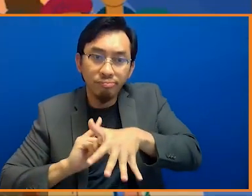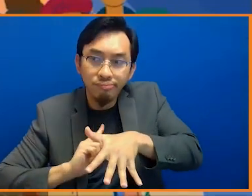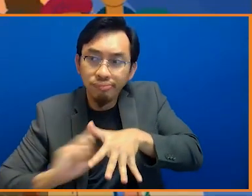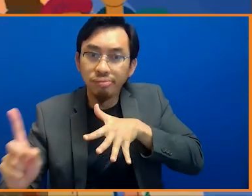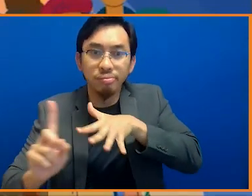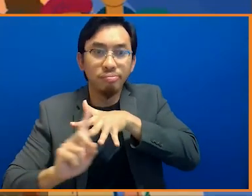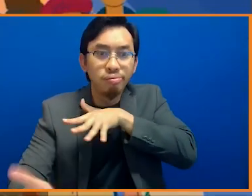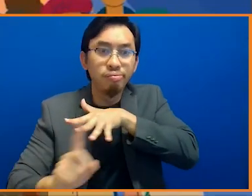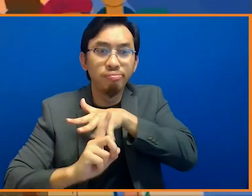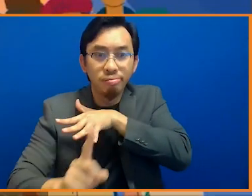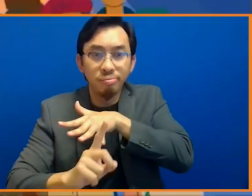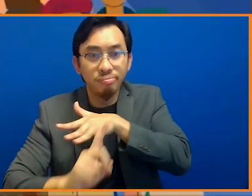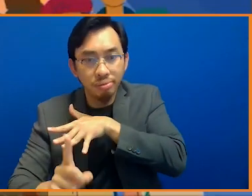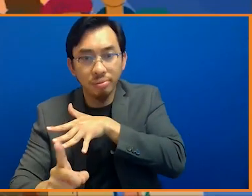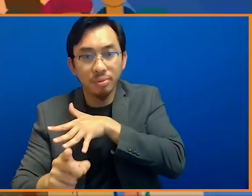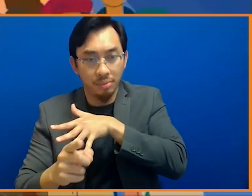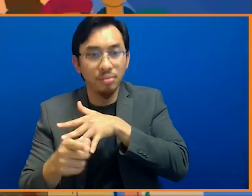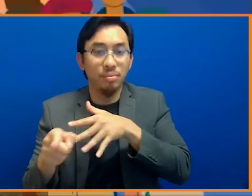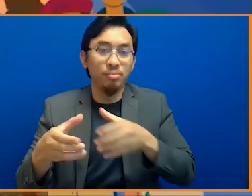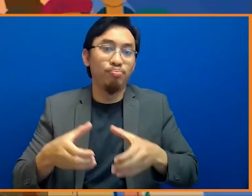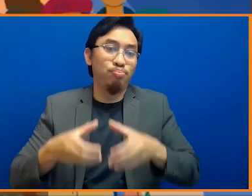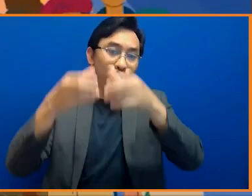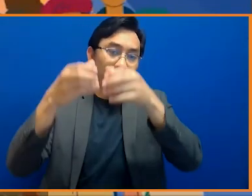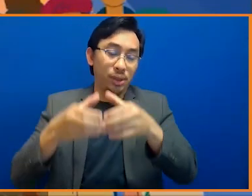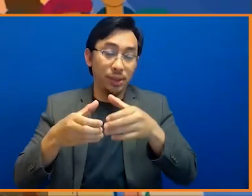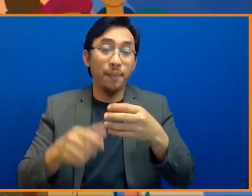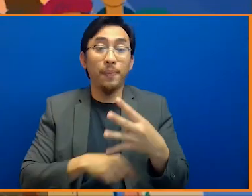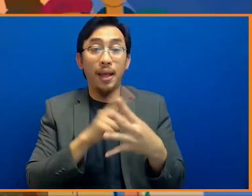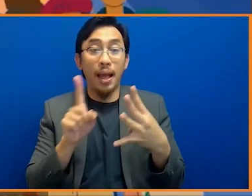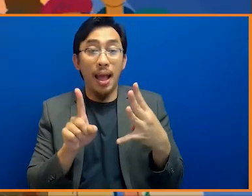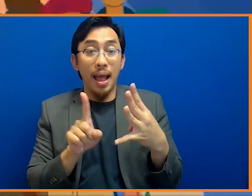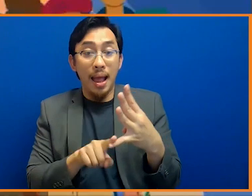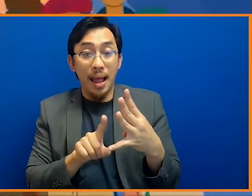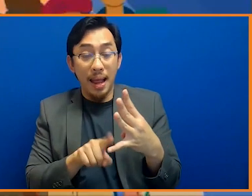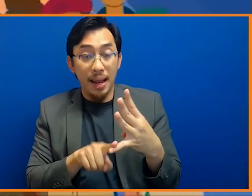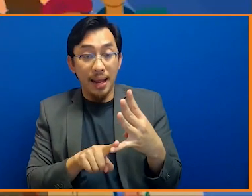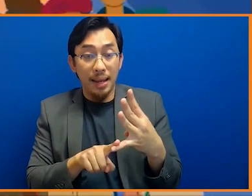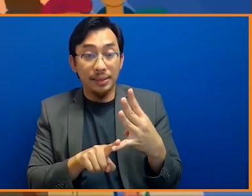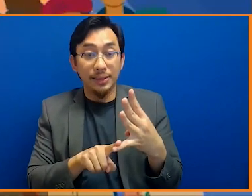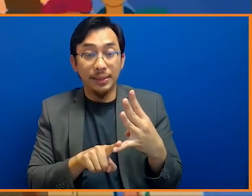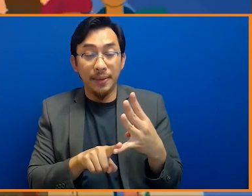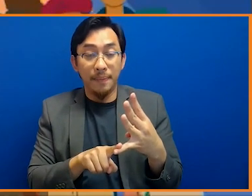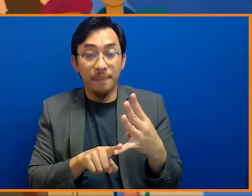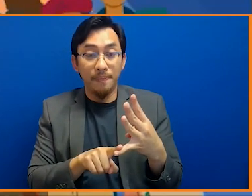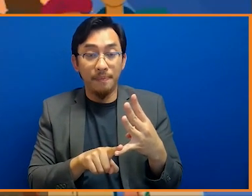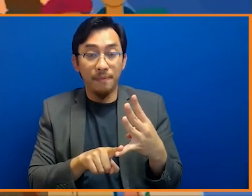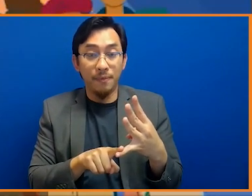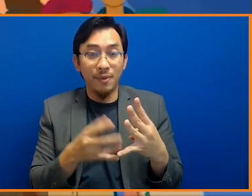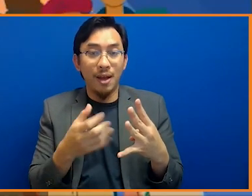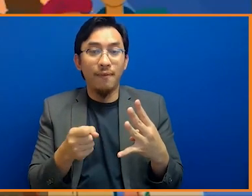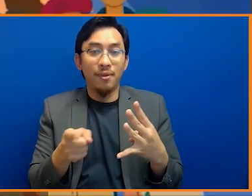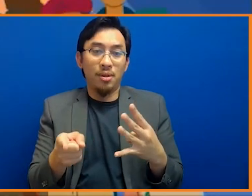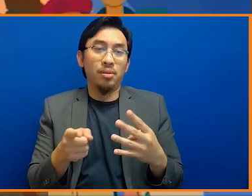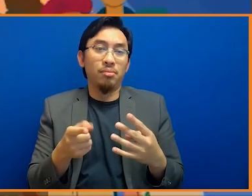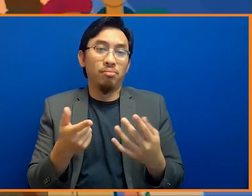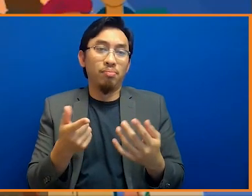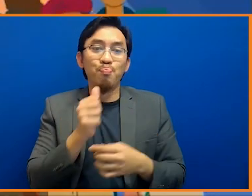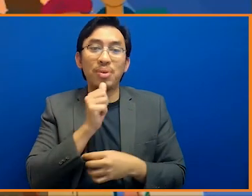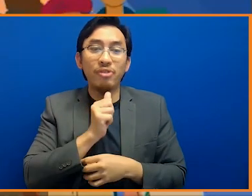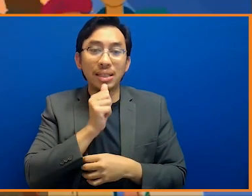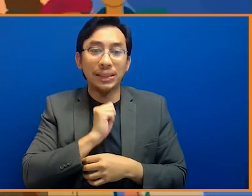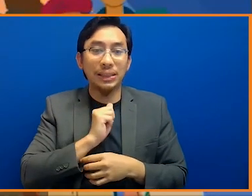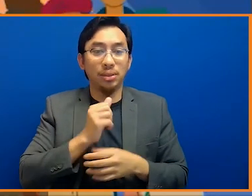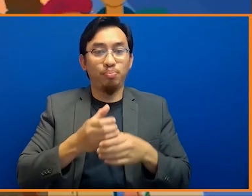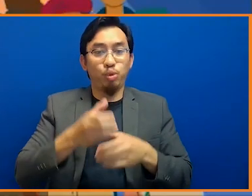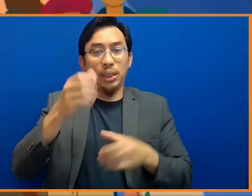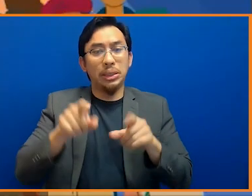then become multifunctional building. The last one is type D, and initially there were private buildings like